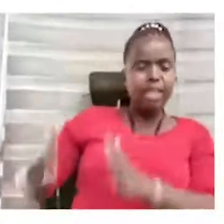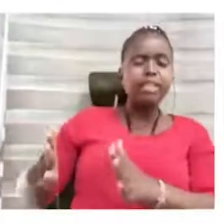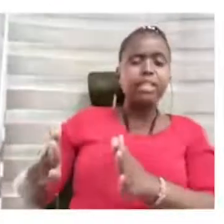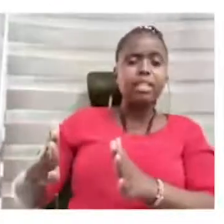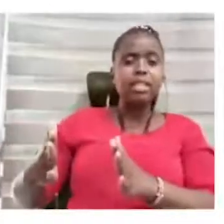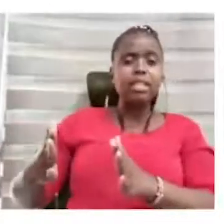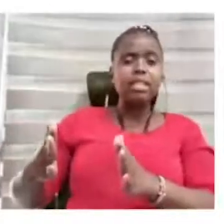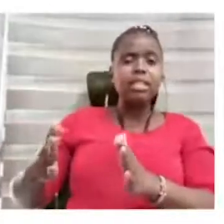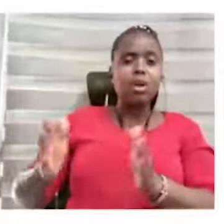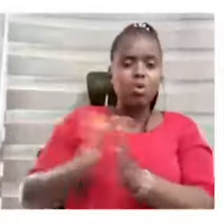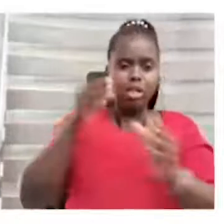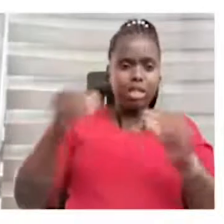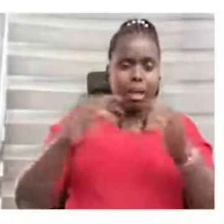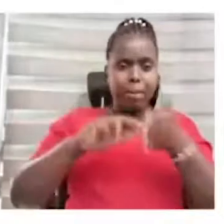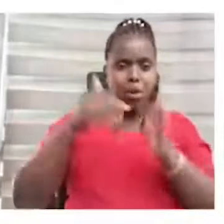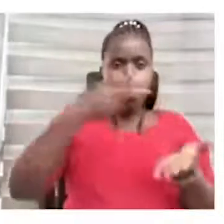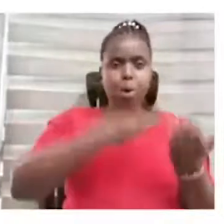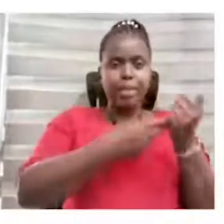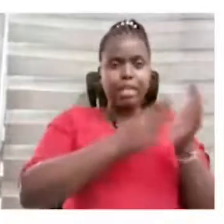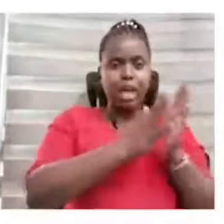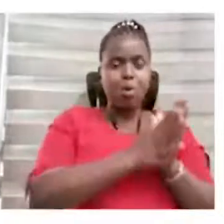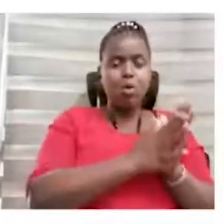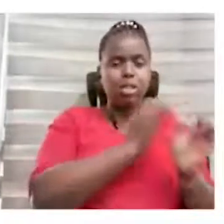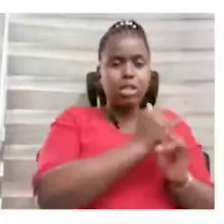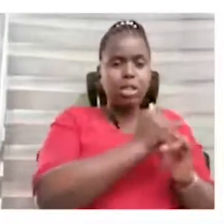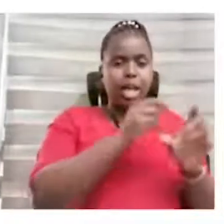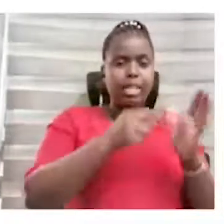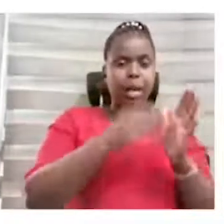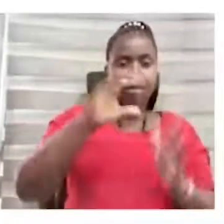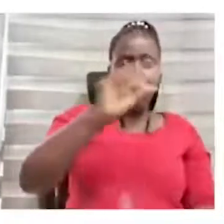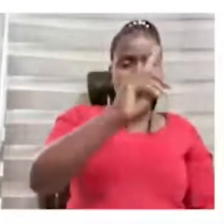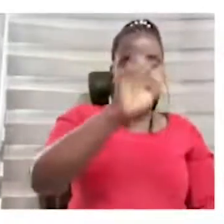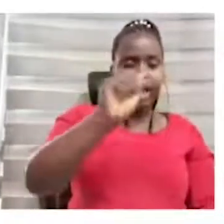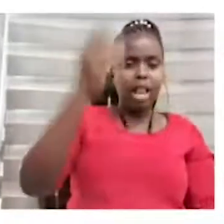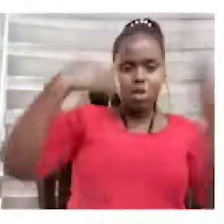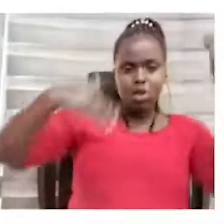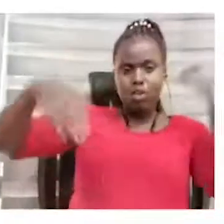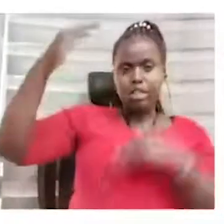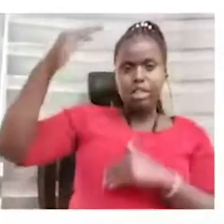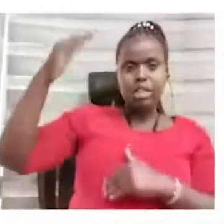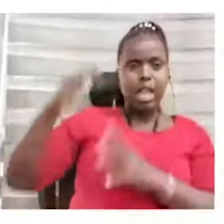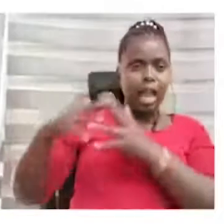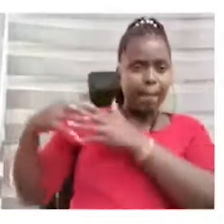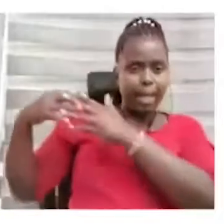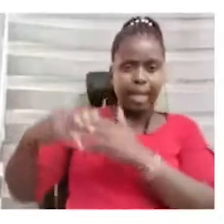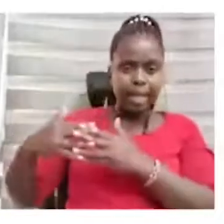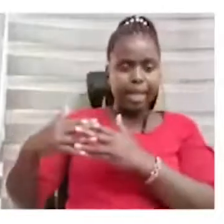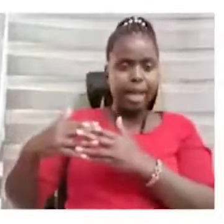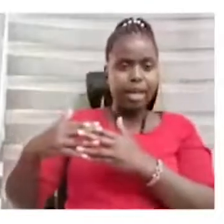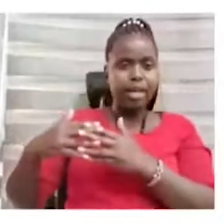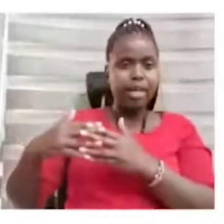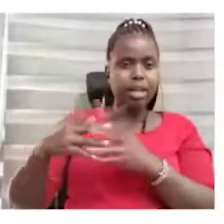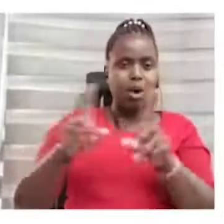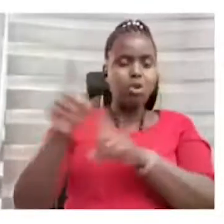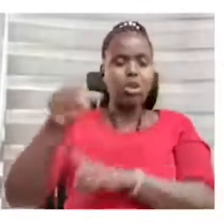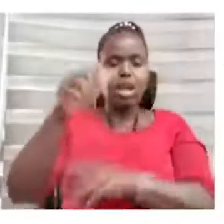with institutions like Gallaudet University in Washington, D.C., which is one of the world's foremost universities for deaf